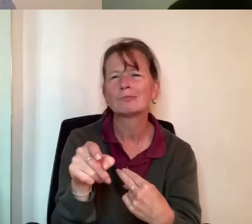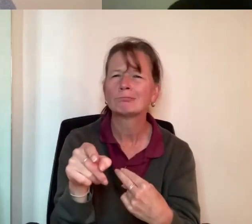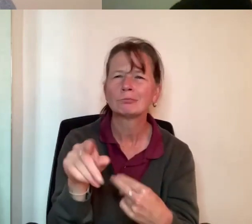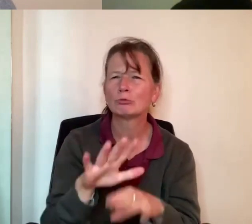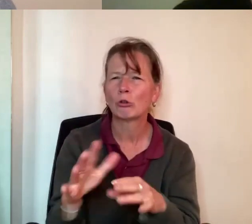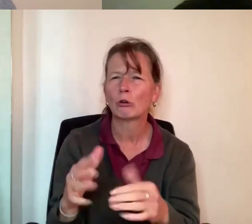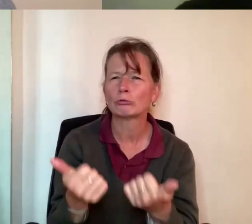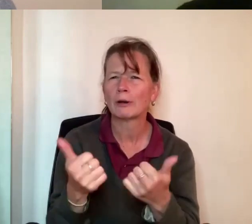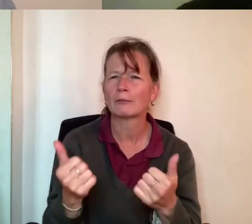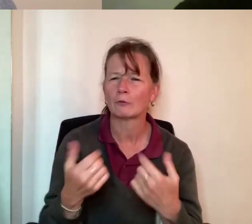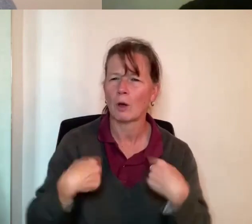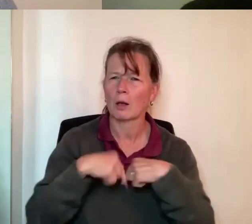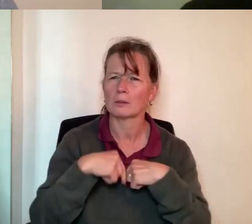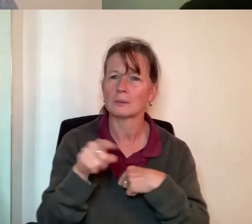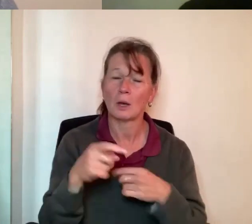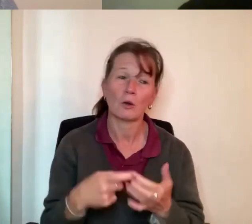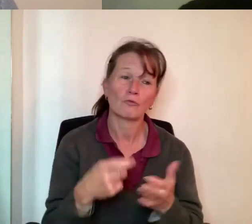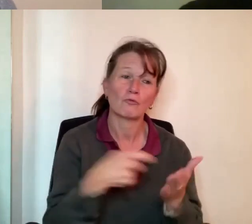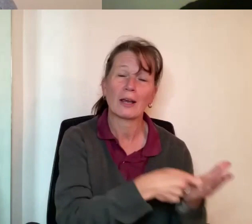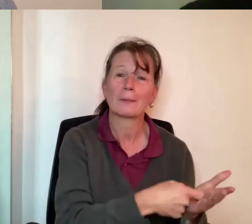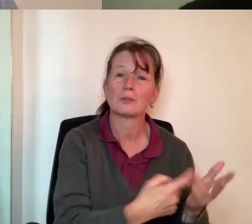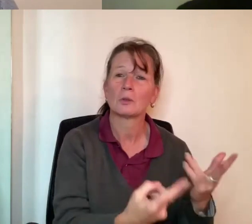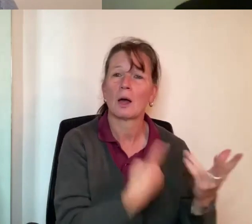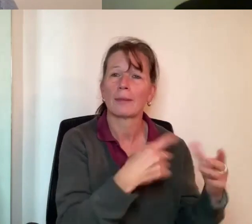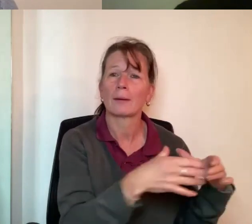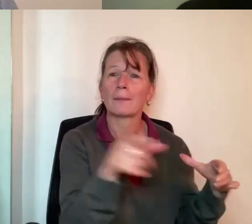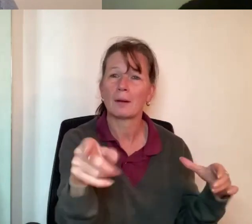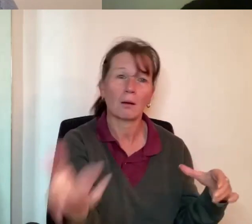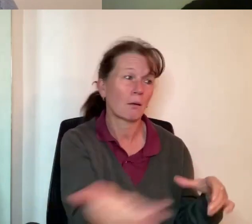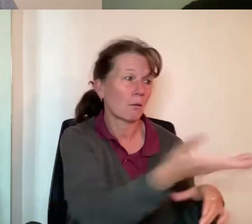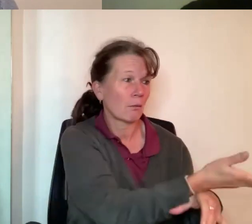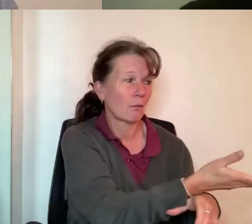I'll stop talking now. No, not at all. All of that